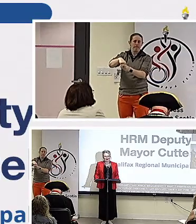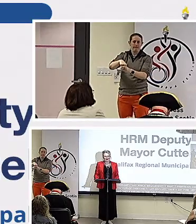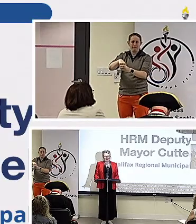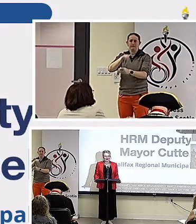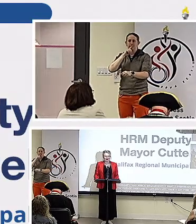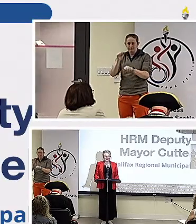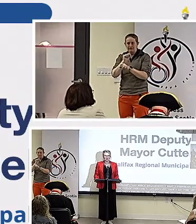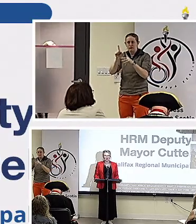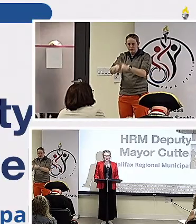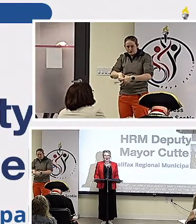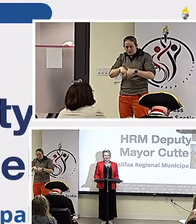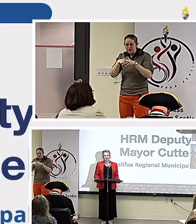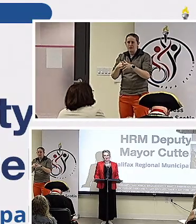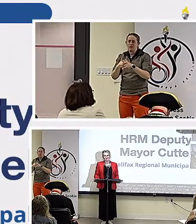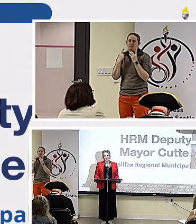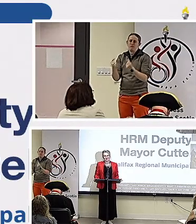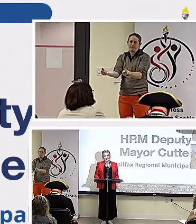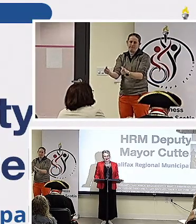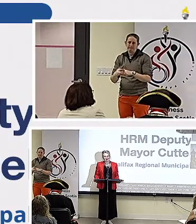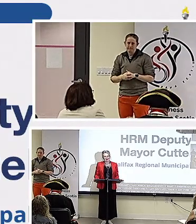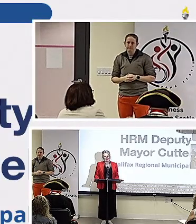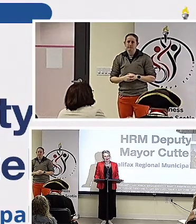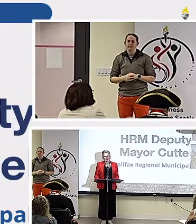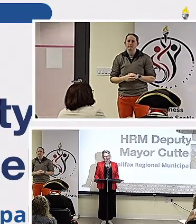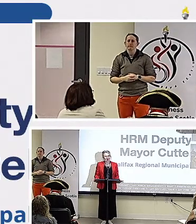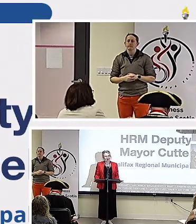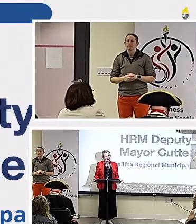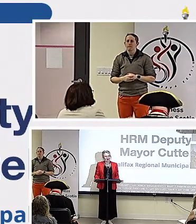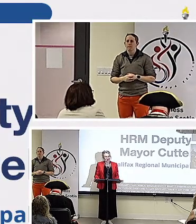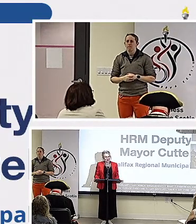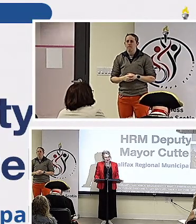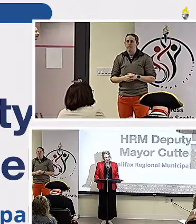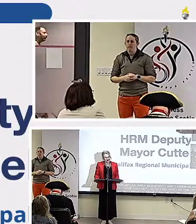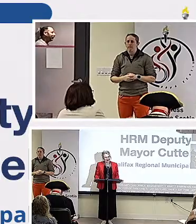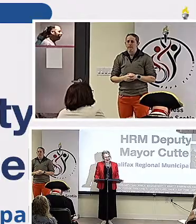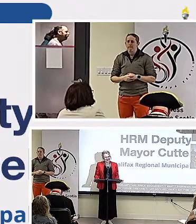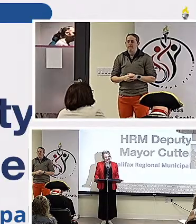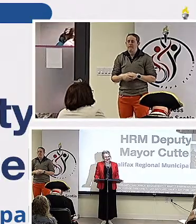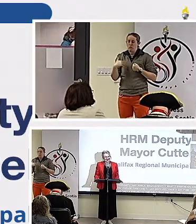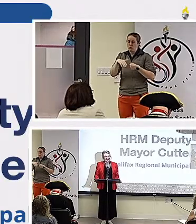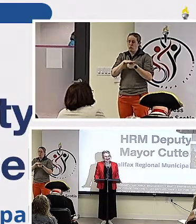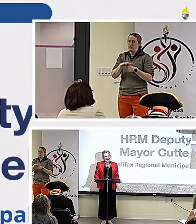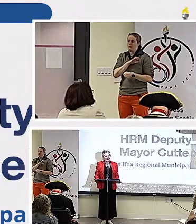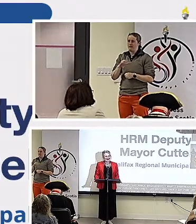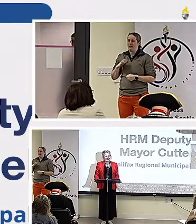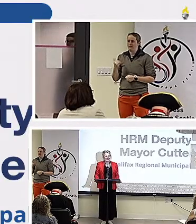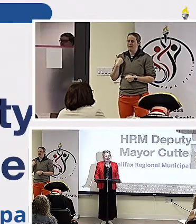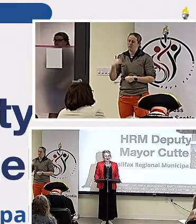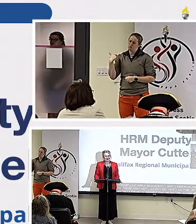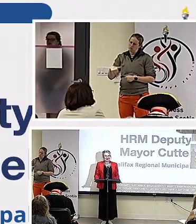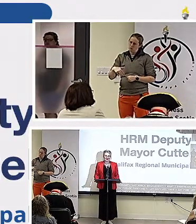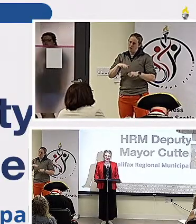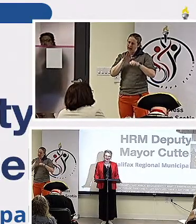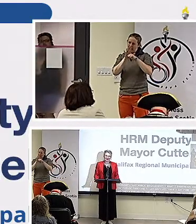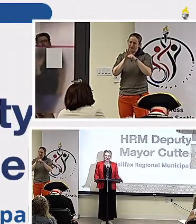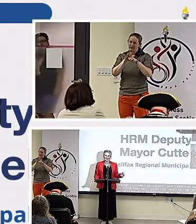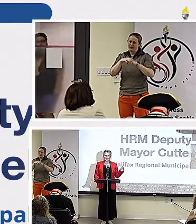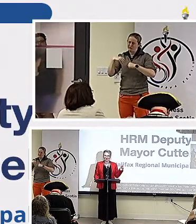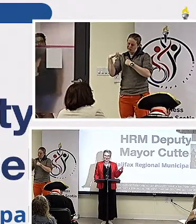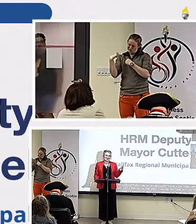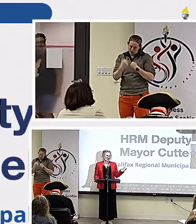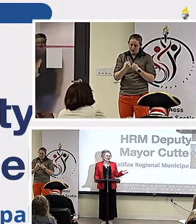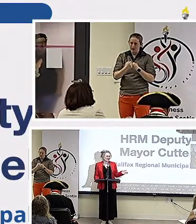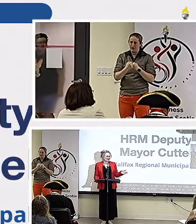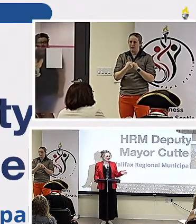that we have a very strong advocate for accessibility on regional council, and that would be in